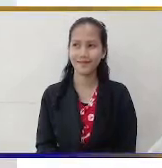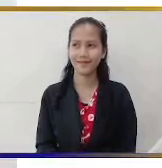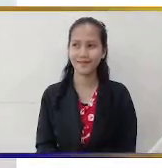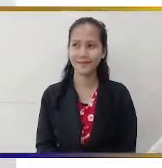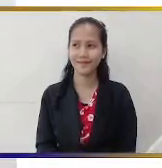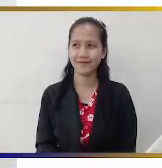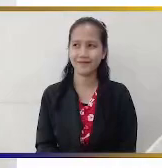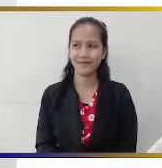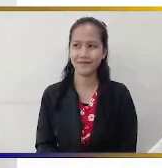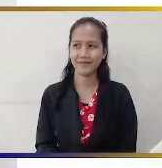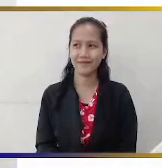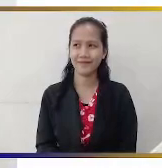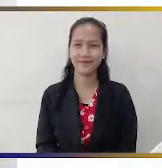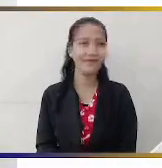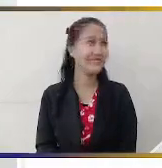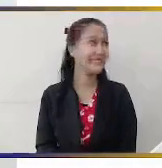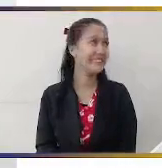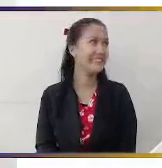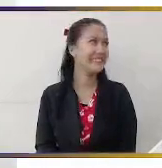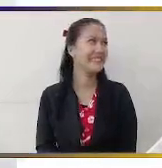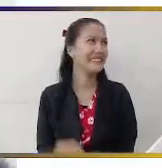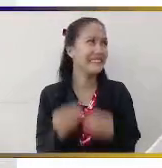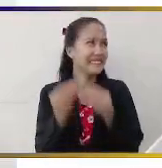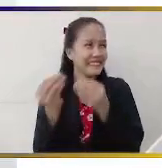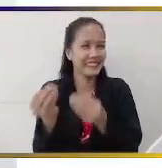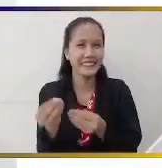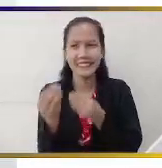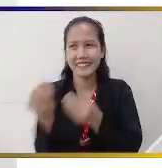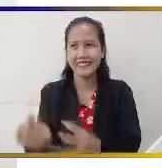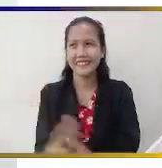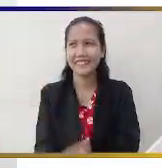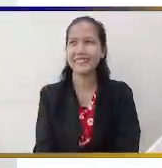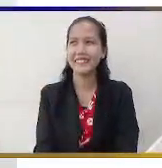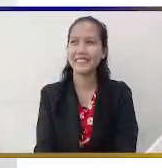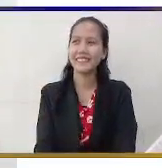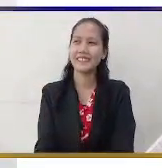okay? Appreciate you doing that. You say,